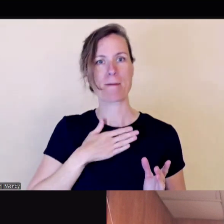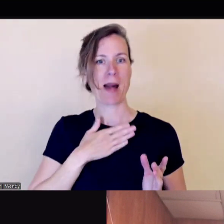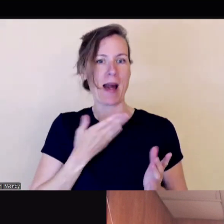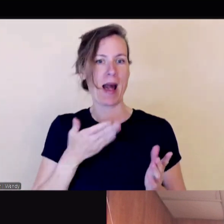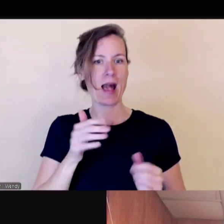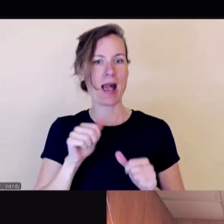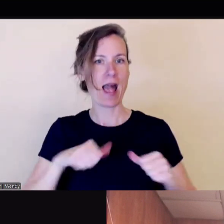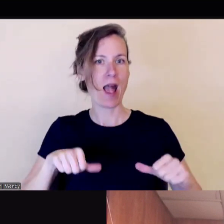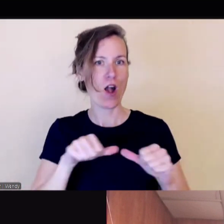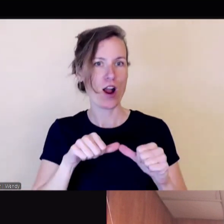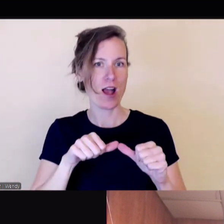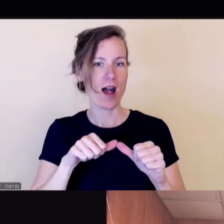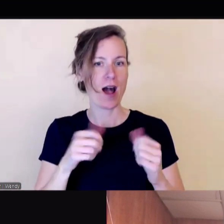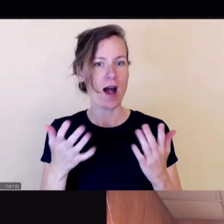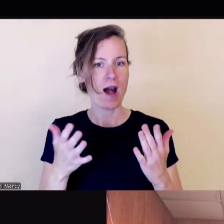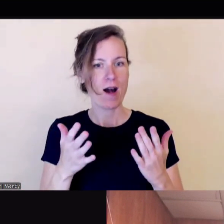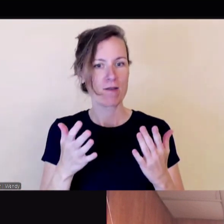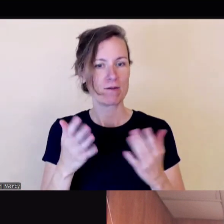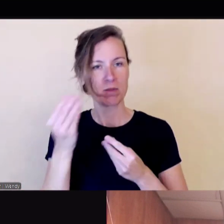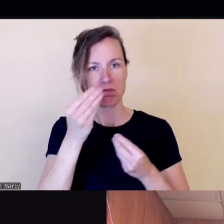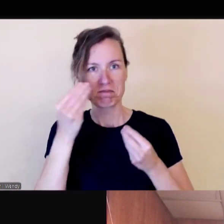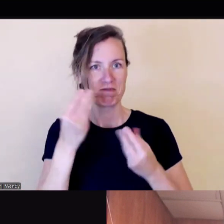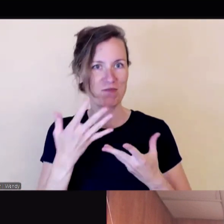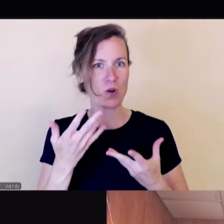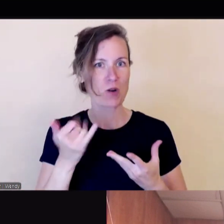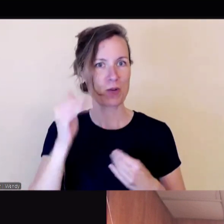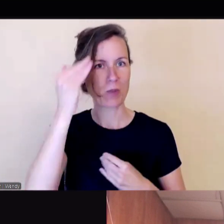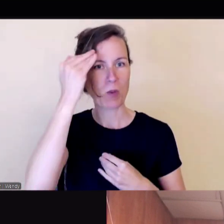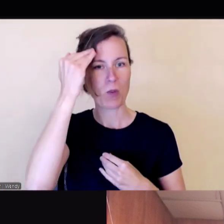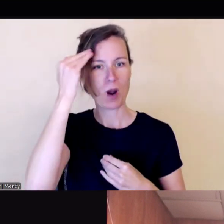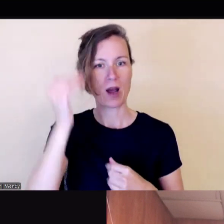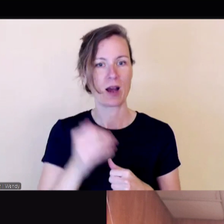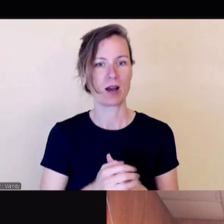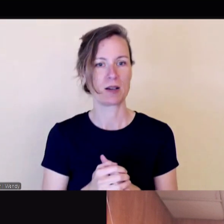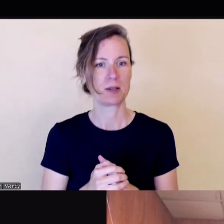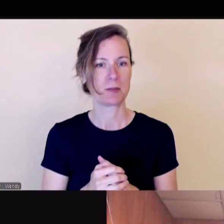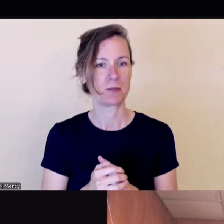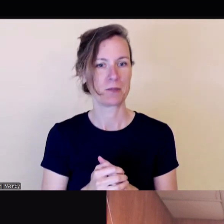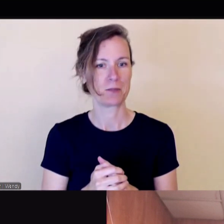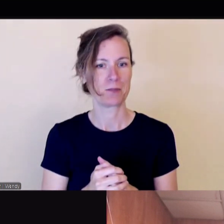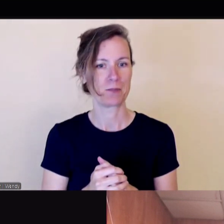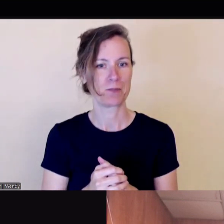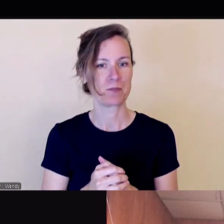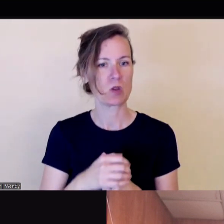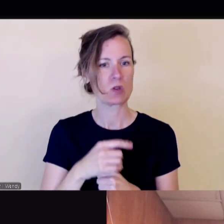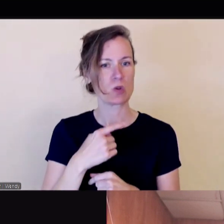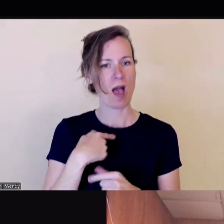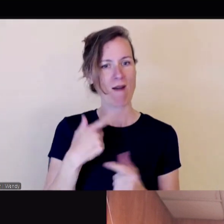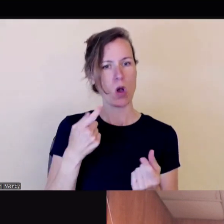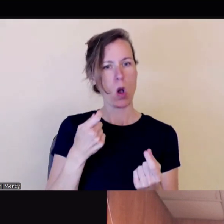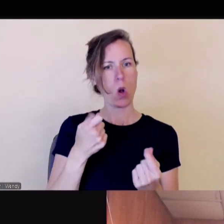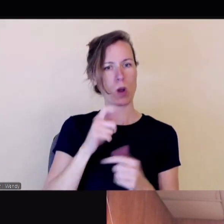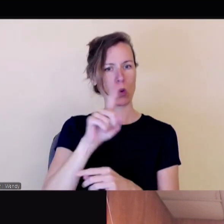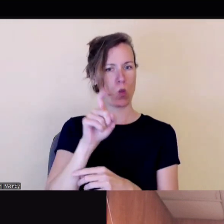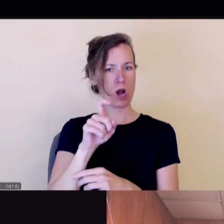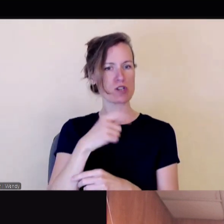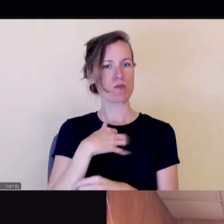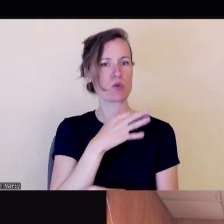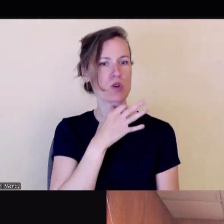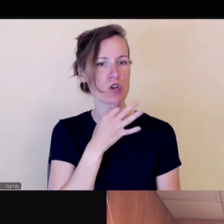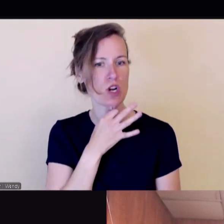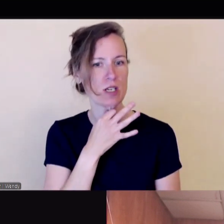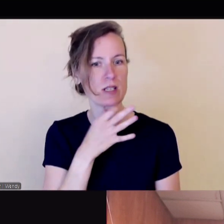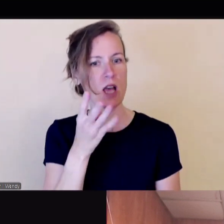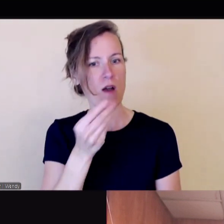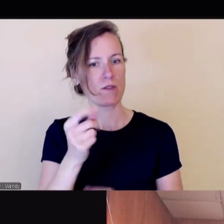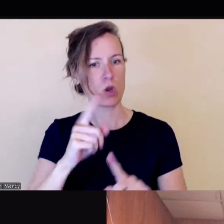I'm curious because there's been a couple of entities in Prince George's County that have made me furrow my